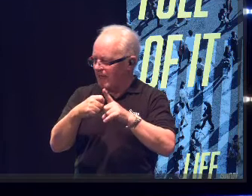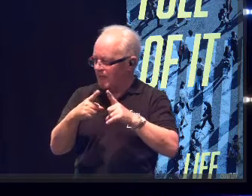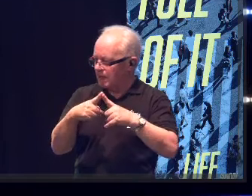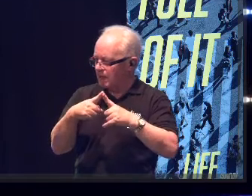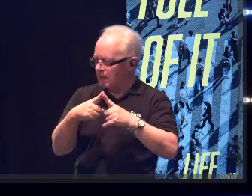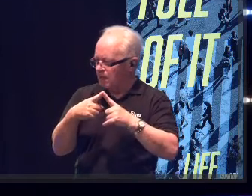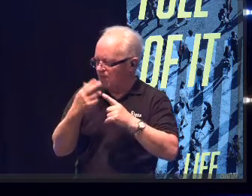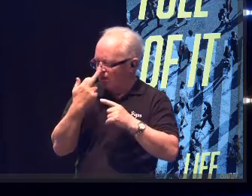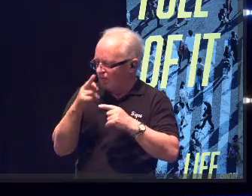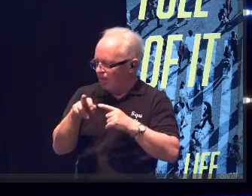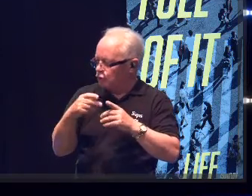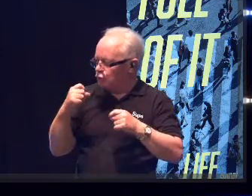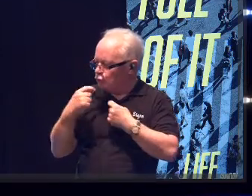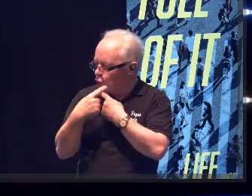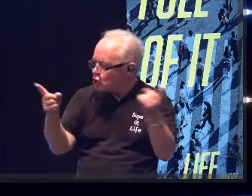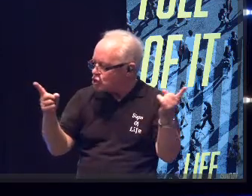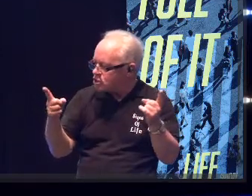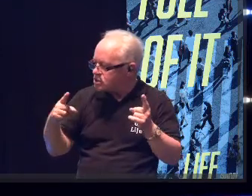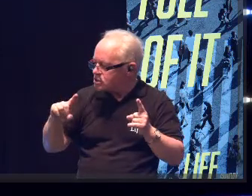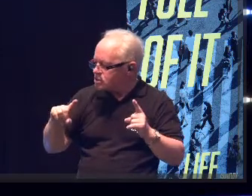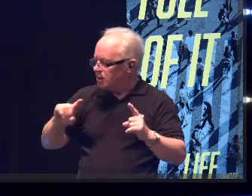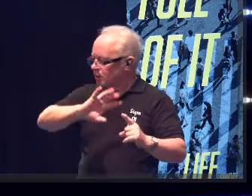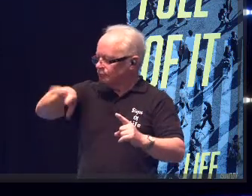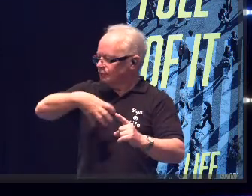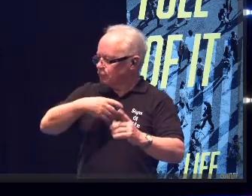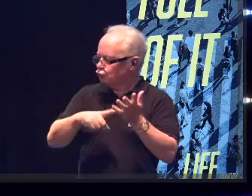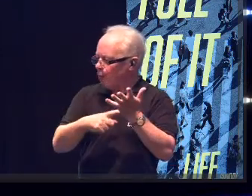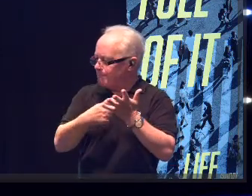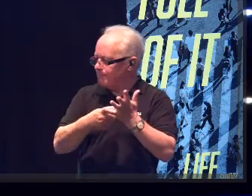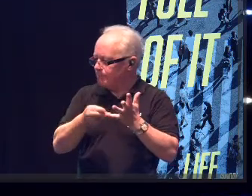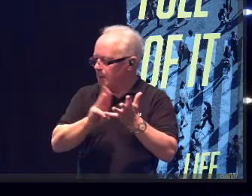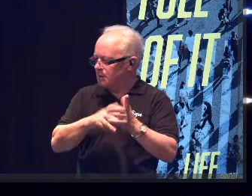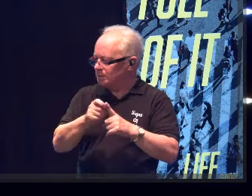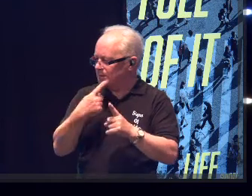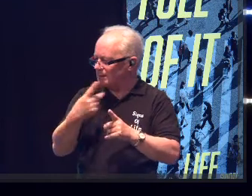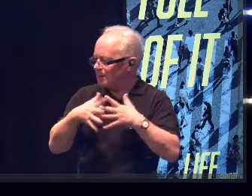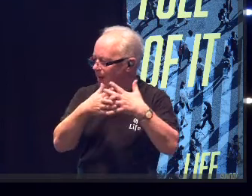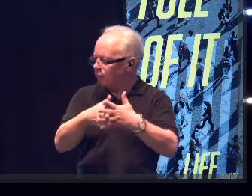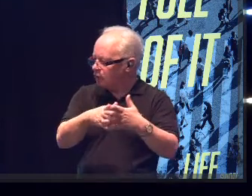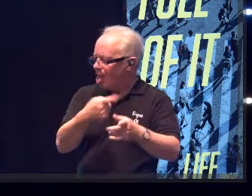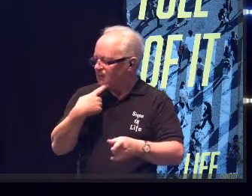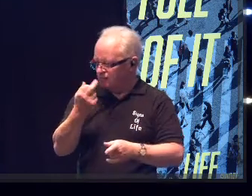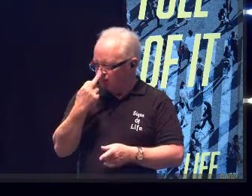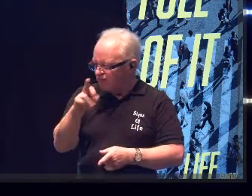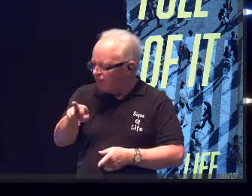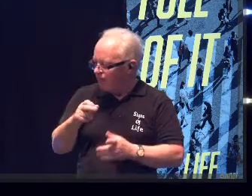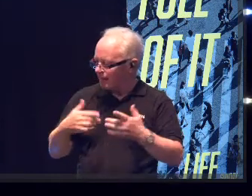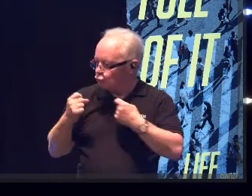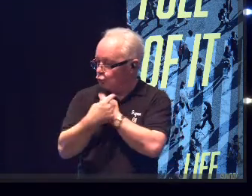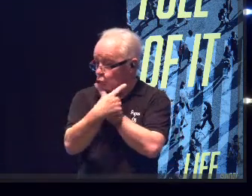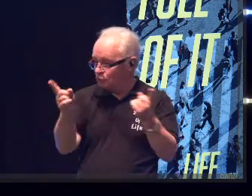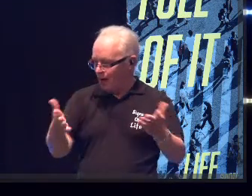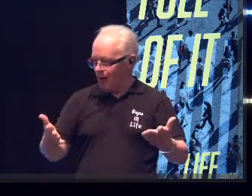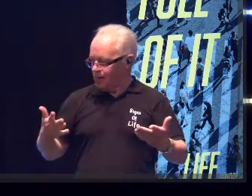in a post-truth culture where emerging generations, it's really important we understand this, emerging generations